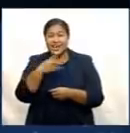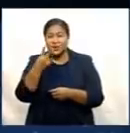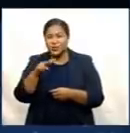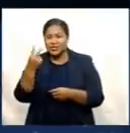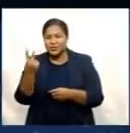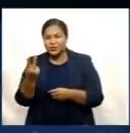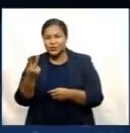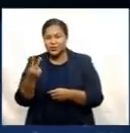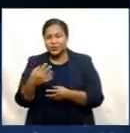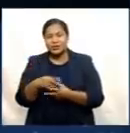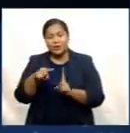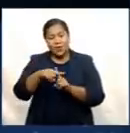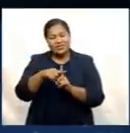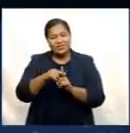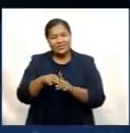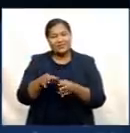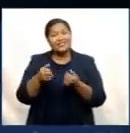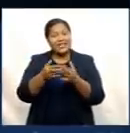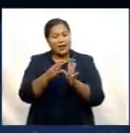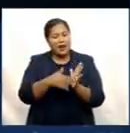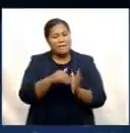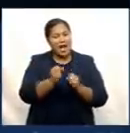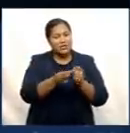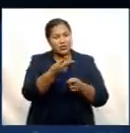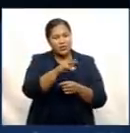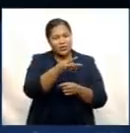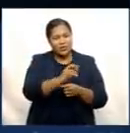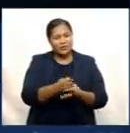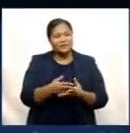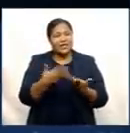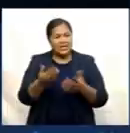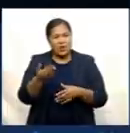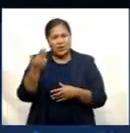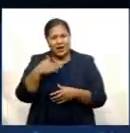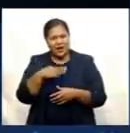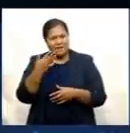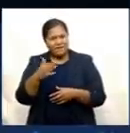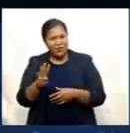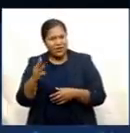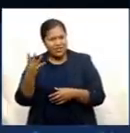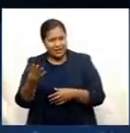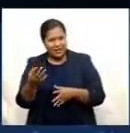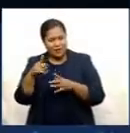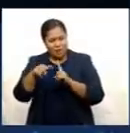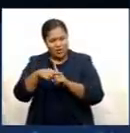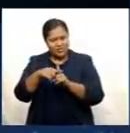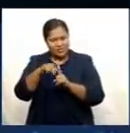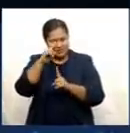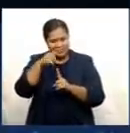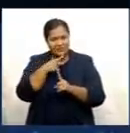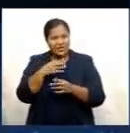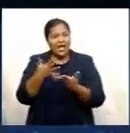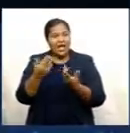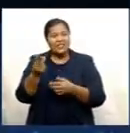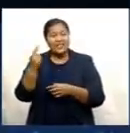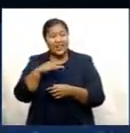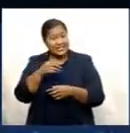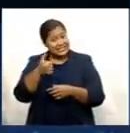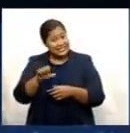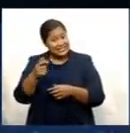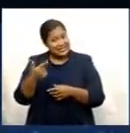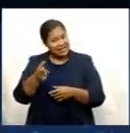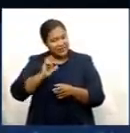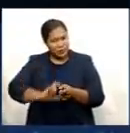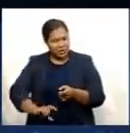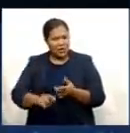1,322 cases since March 2020. There are currently 943 active cases with 367 recoveries